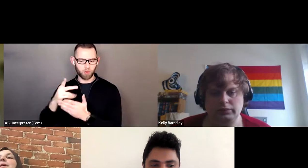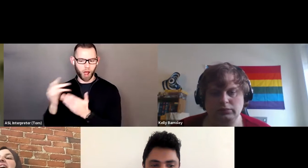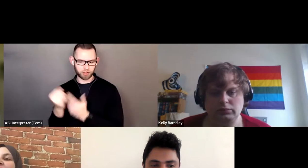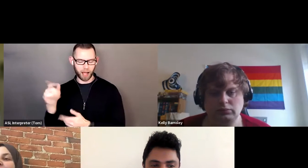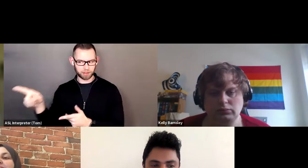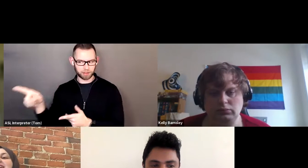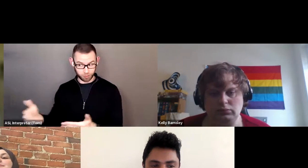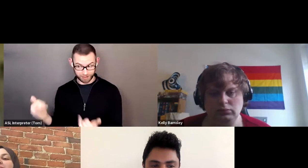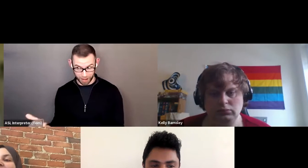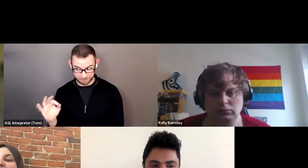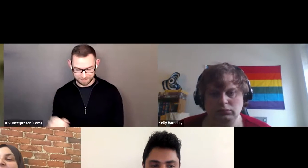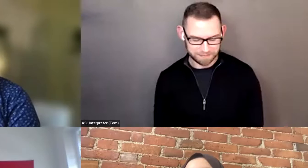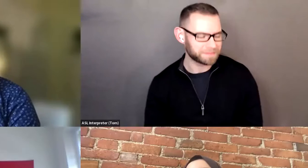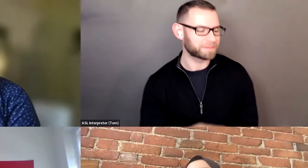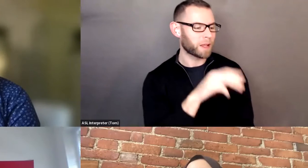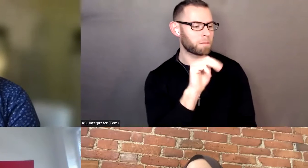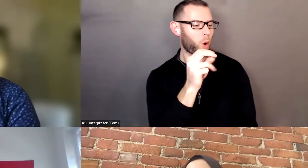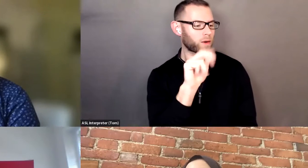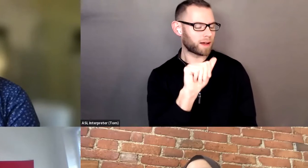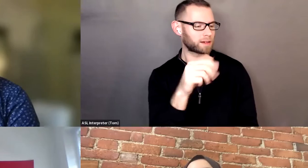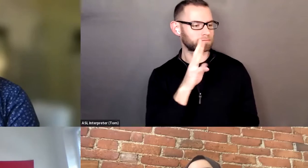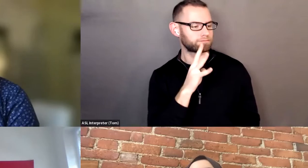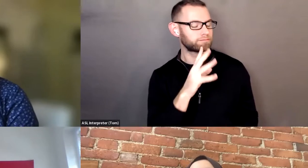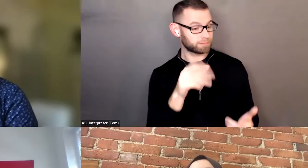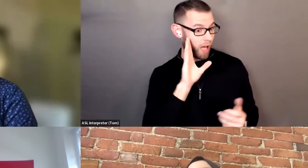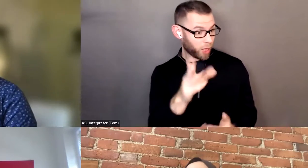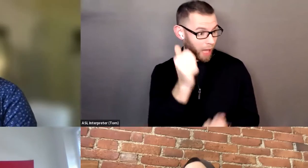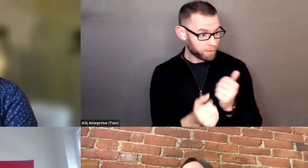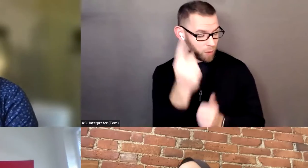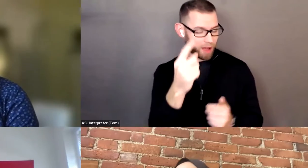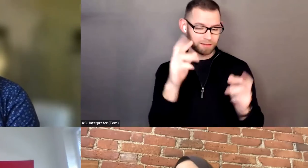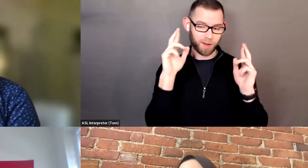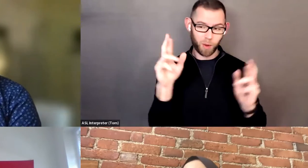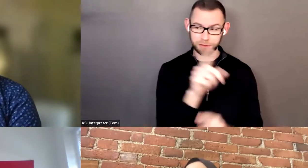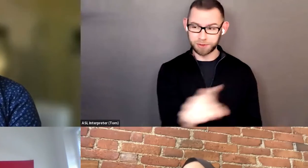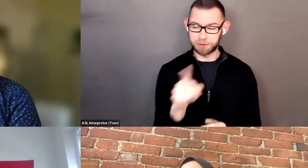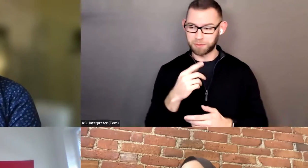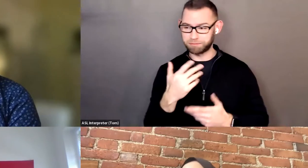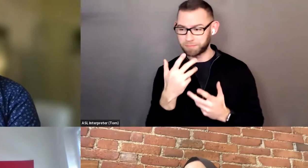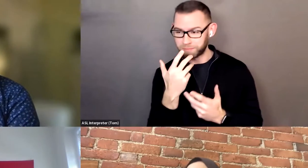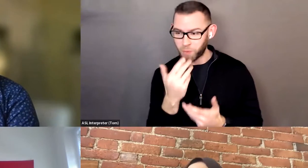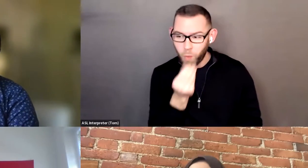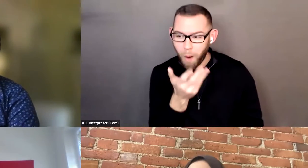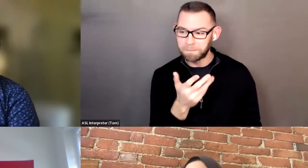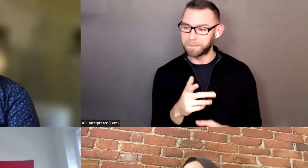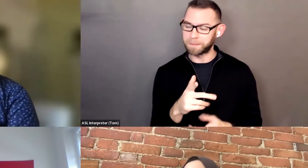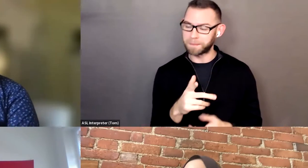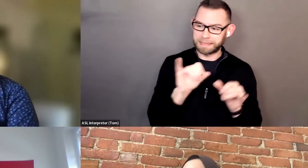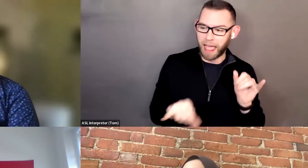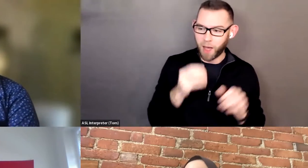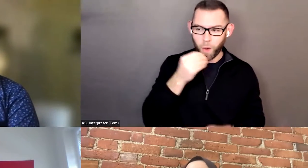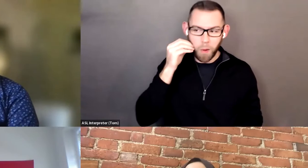Hello, everyone, and welcome. I hope everybody is staying warm and cozy and is ready